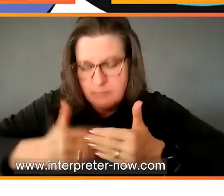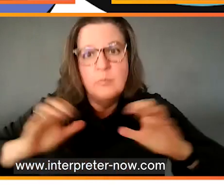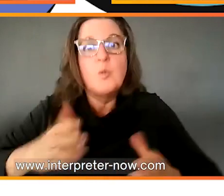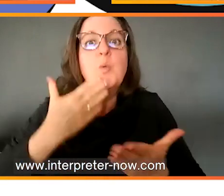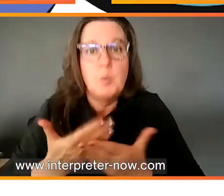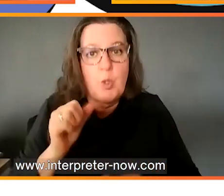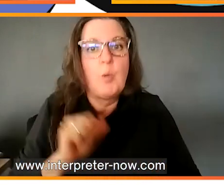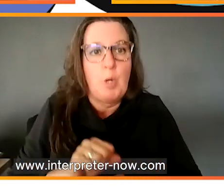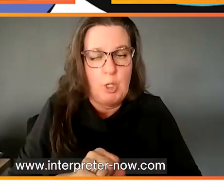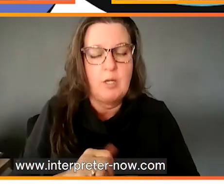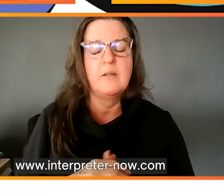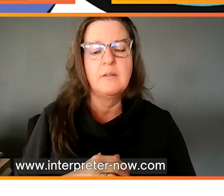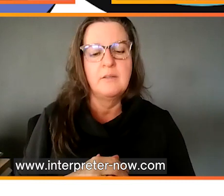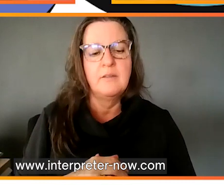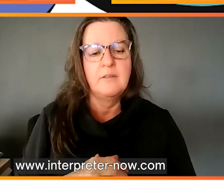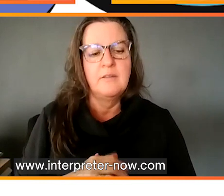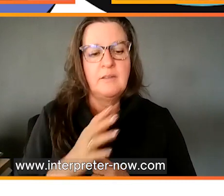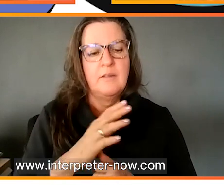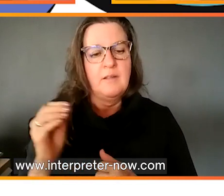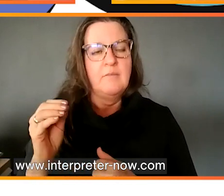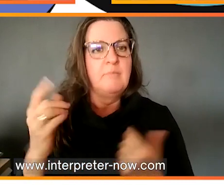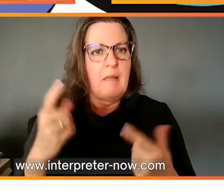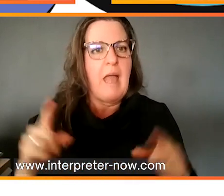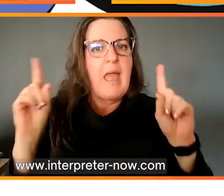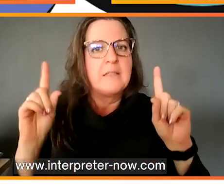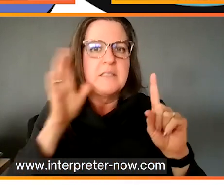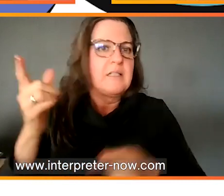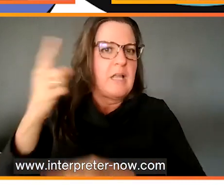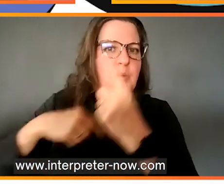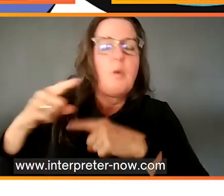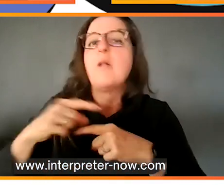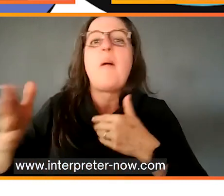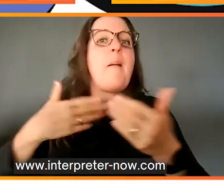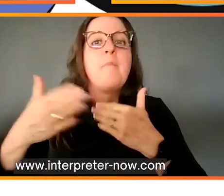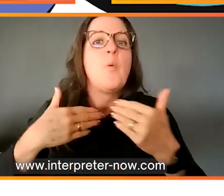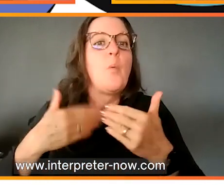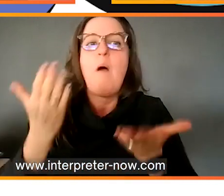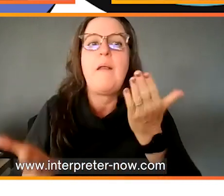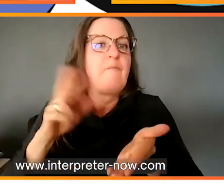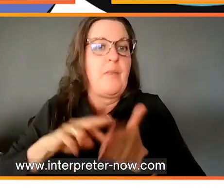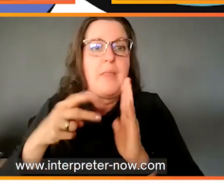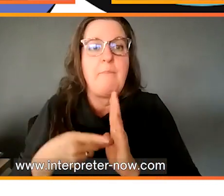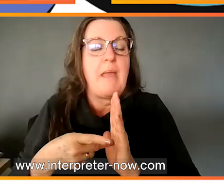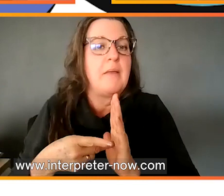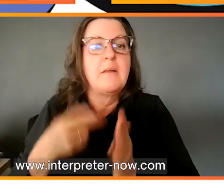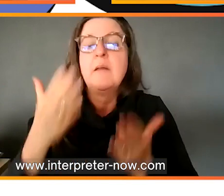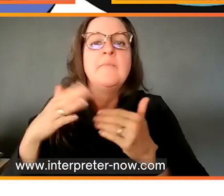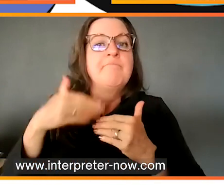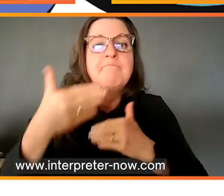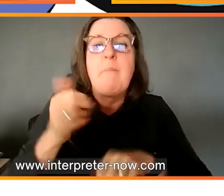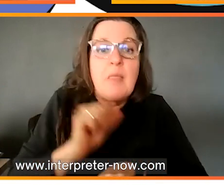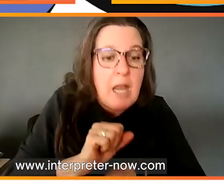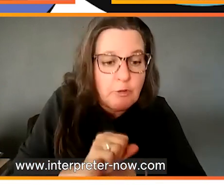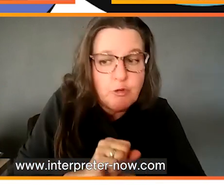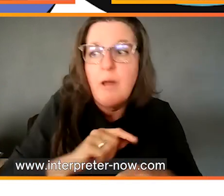mean a relationship. It might mean friendships, whatever that's going to mean. And so that was really my wiring.